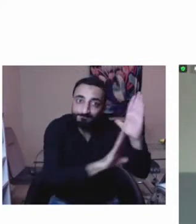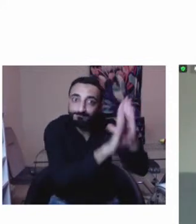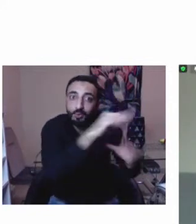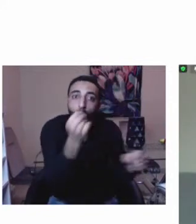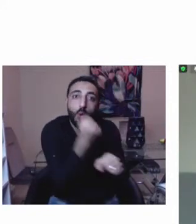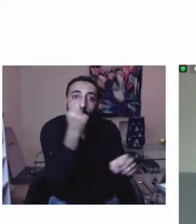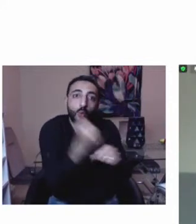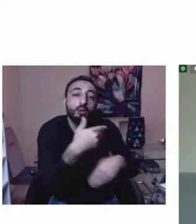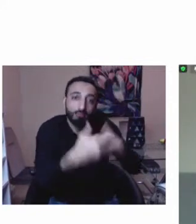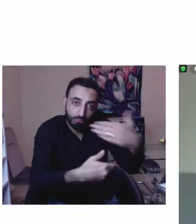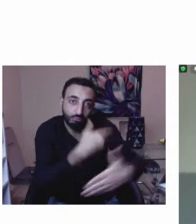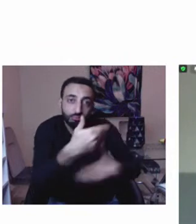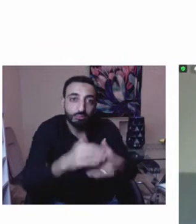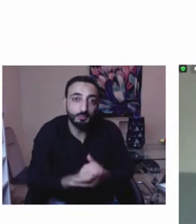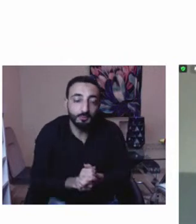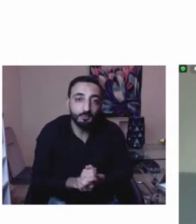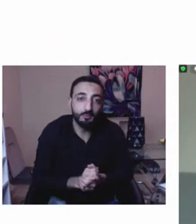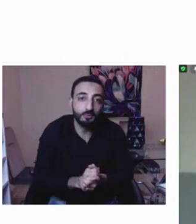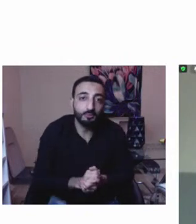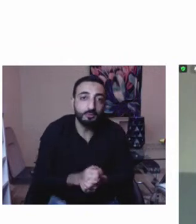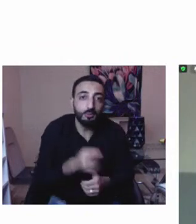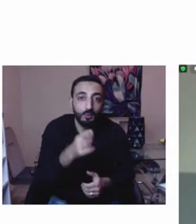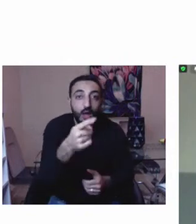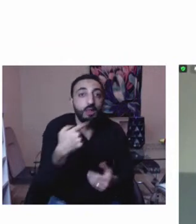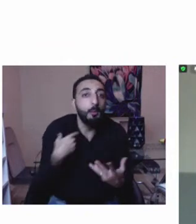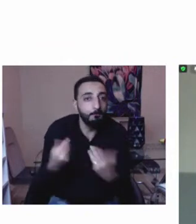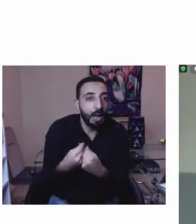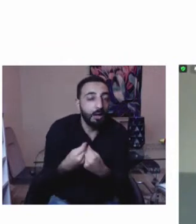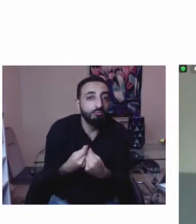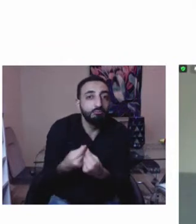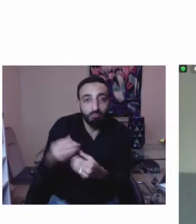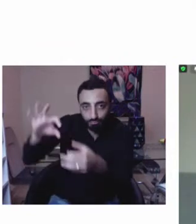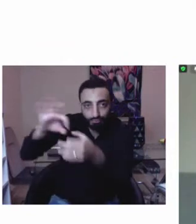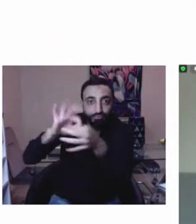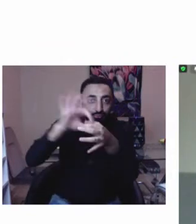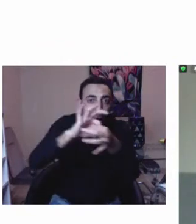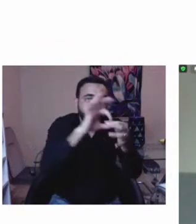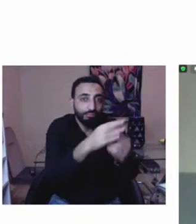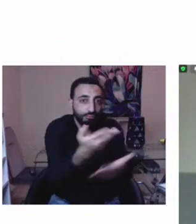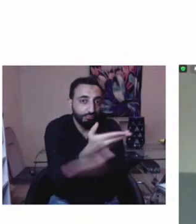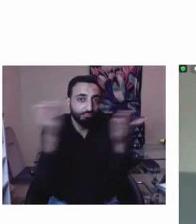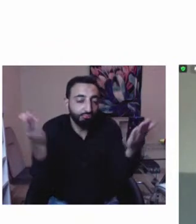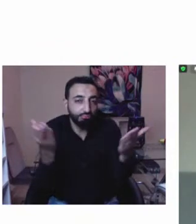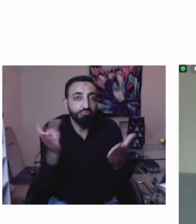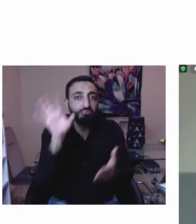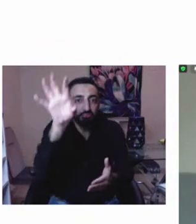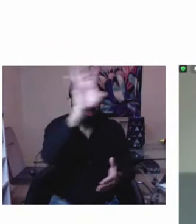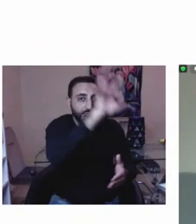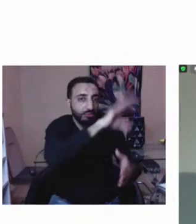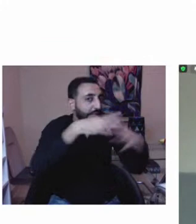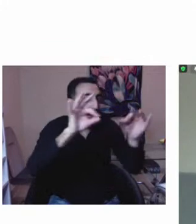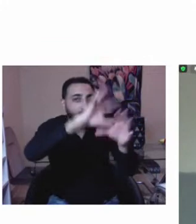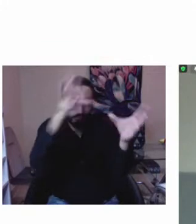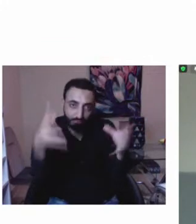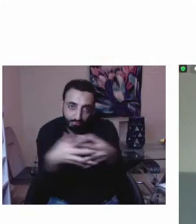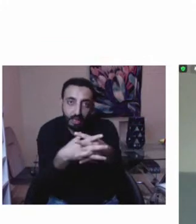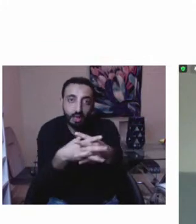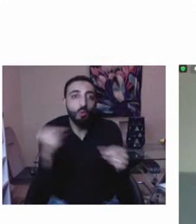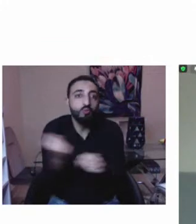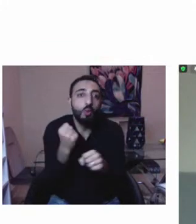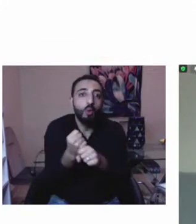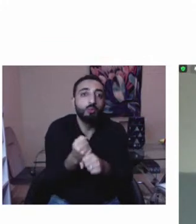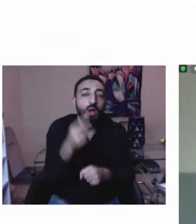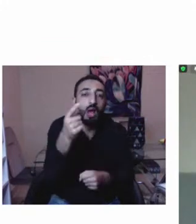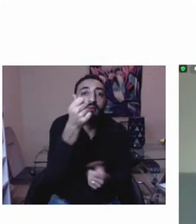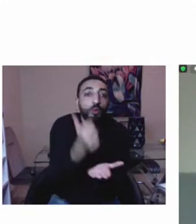that the NGO Peace Direct with the funding from the Swedish government had managed to pass this